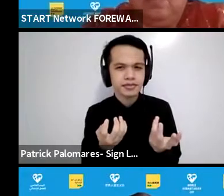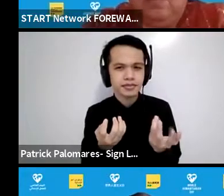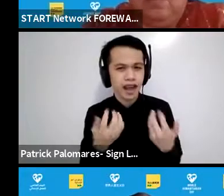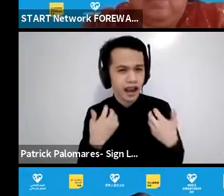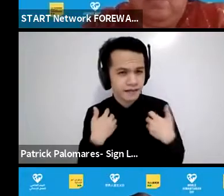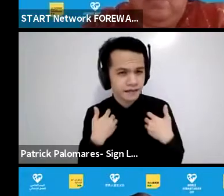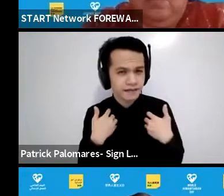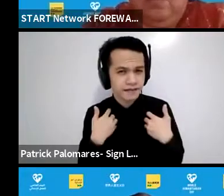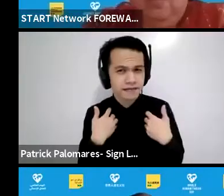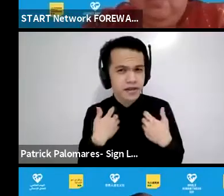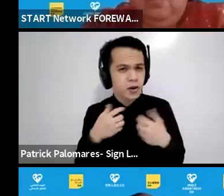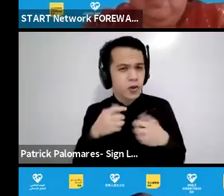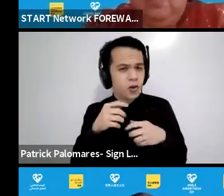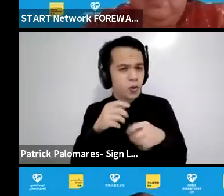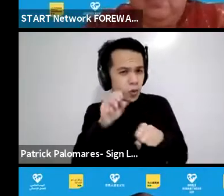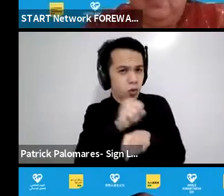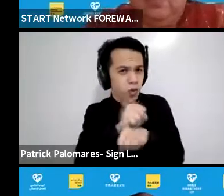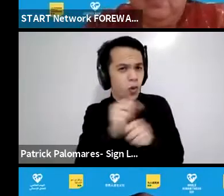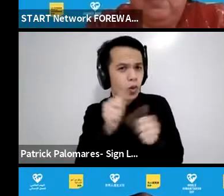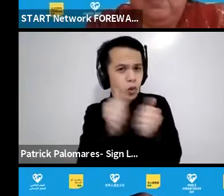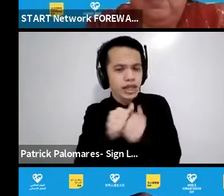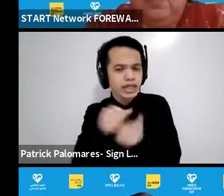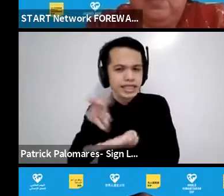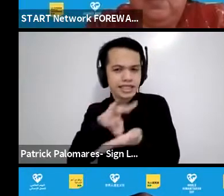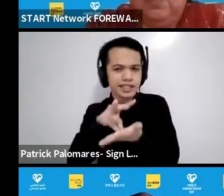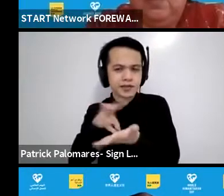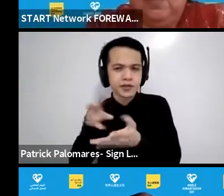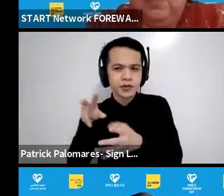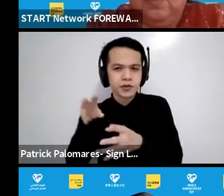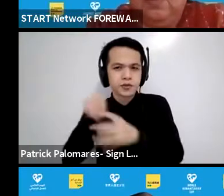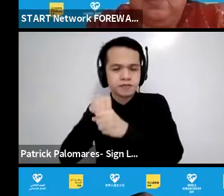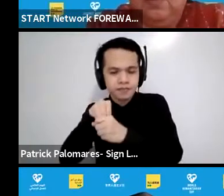has your organization been working with areas within the